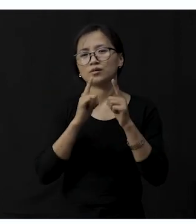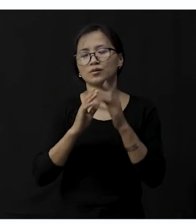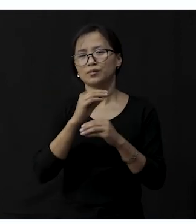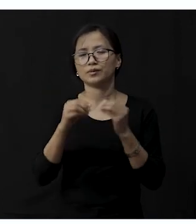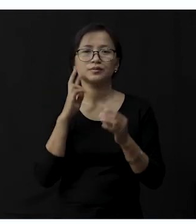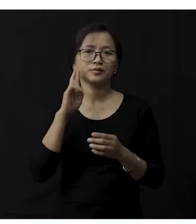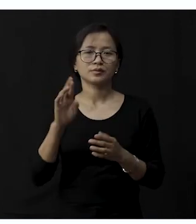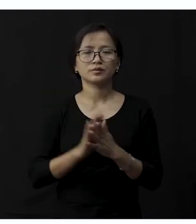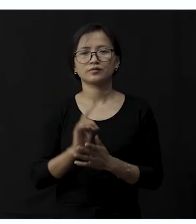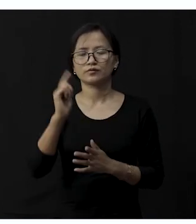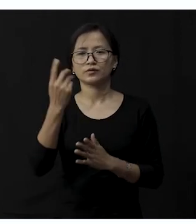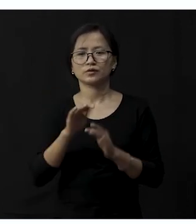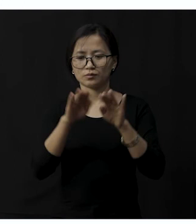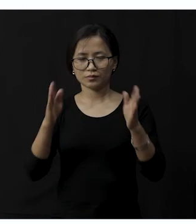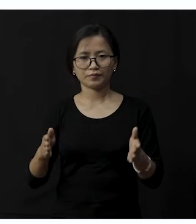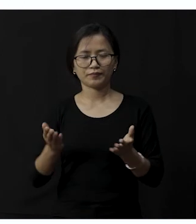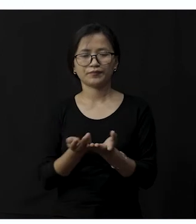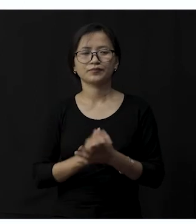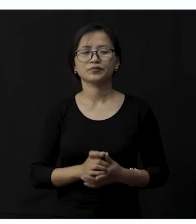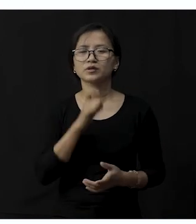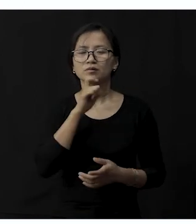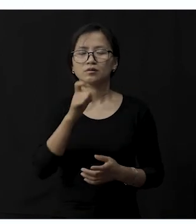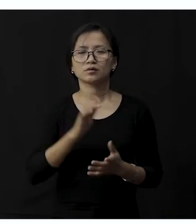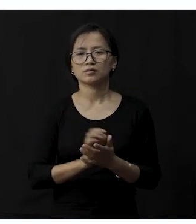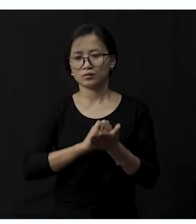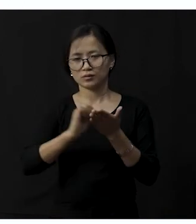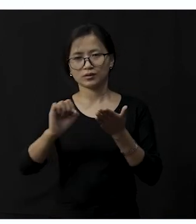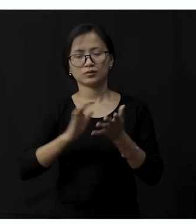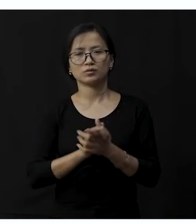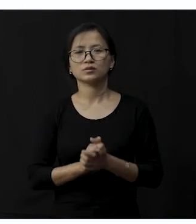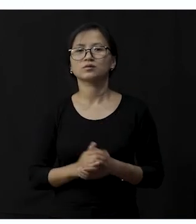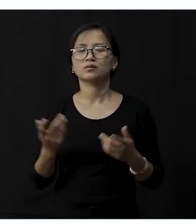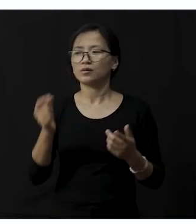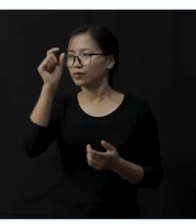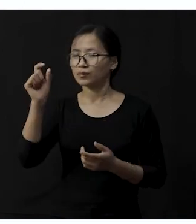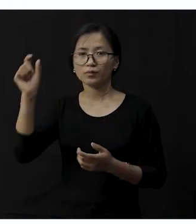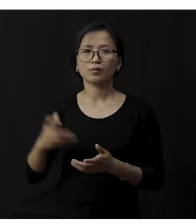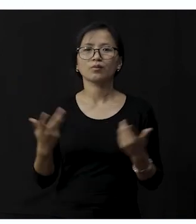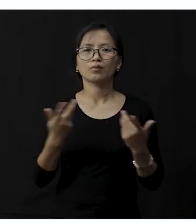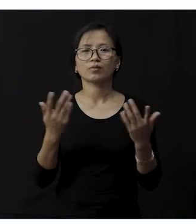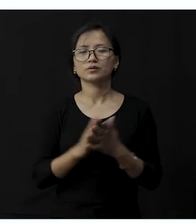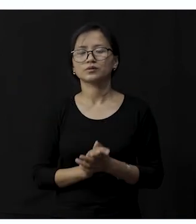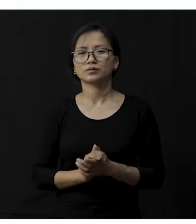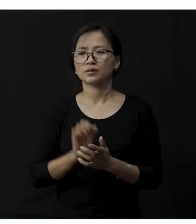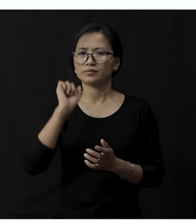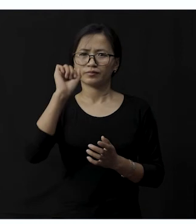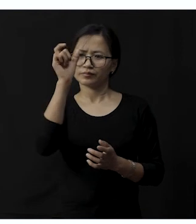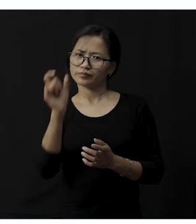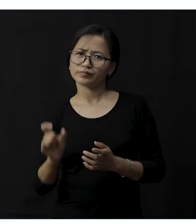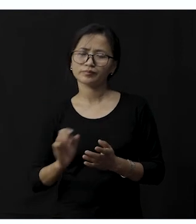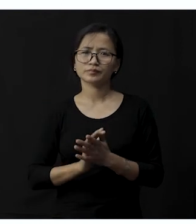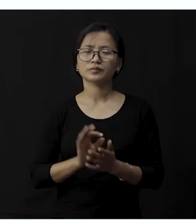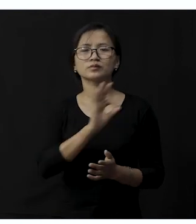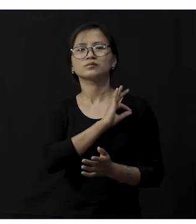box that they are asking us to write the words is, what is the character's personality? So personality is, how